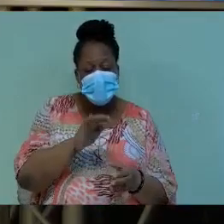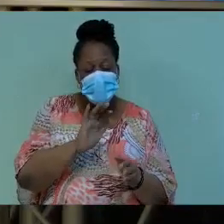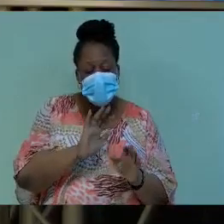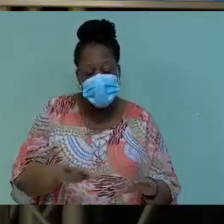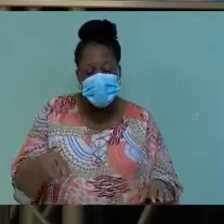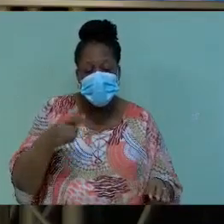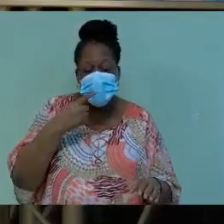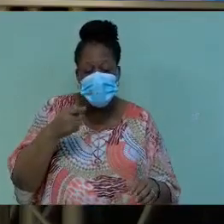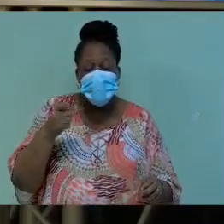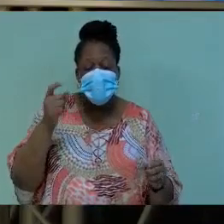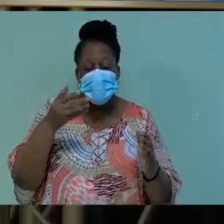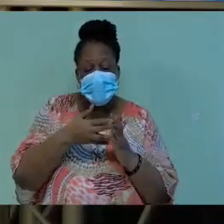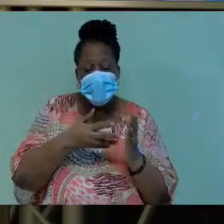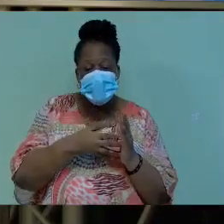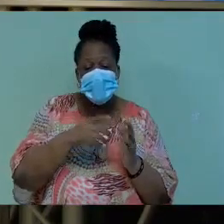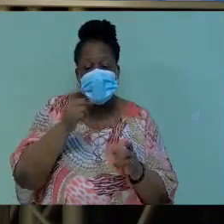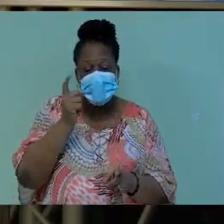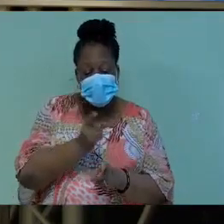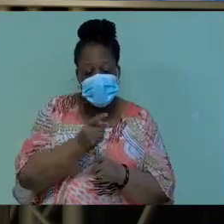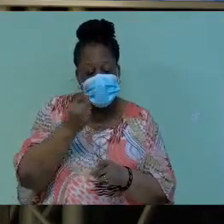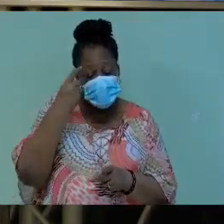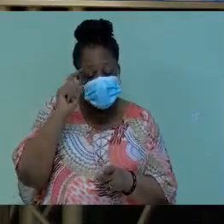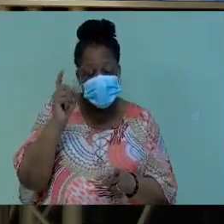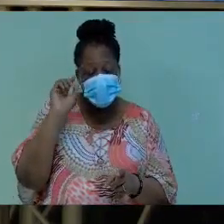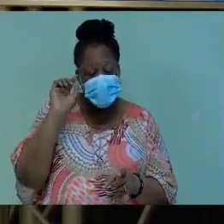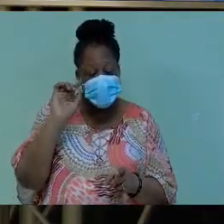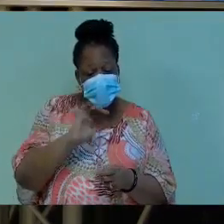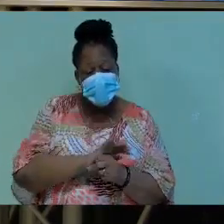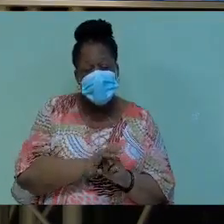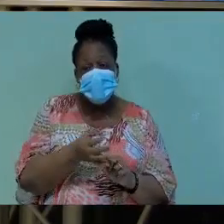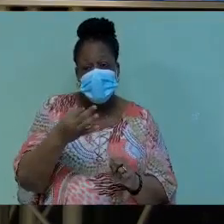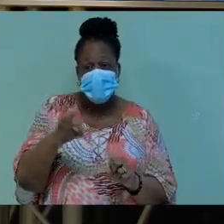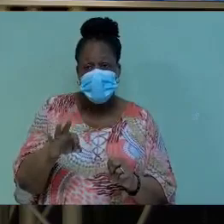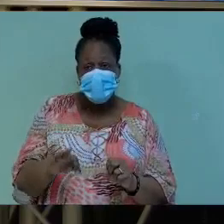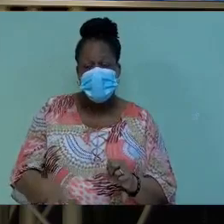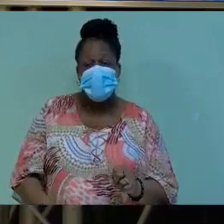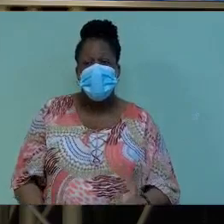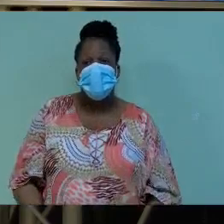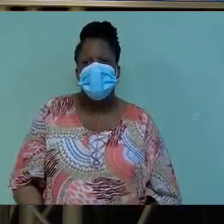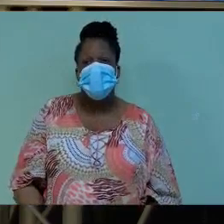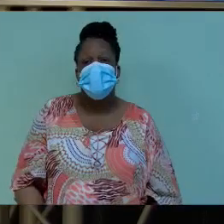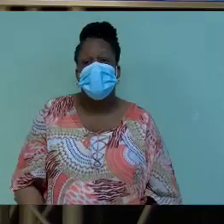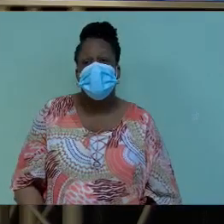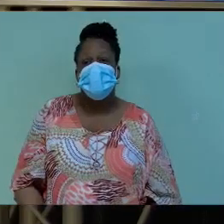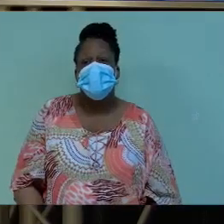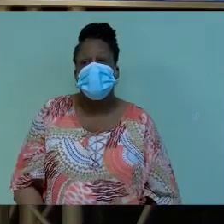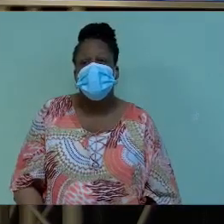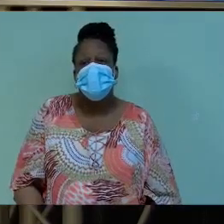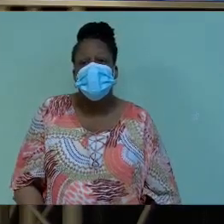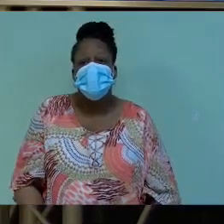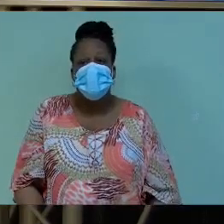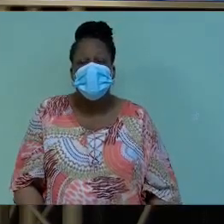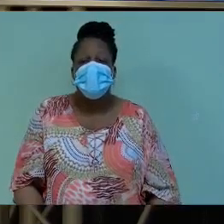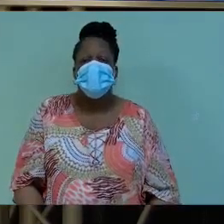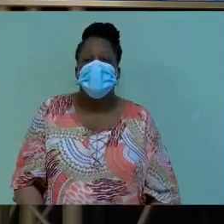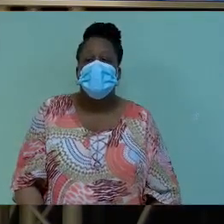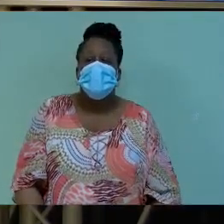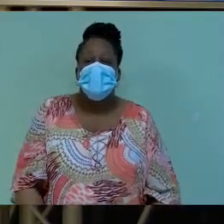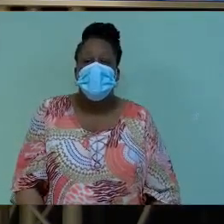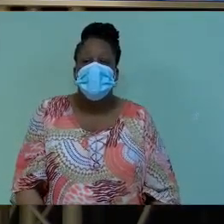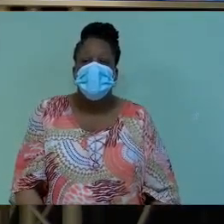antibody. And what is thought is that some of these children who recovered from COVID or were just asymptomatic, they developed an inflammatory response